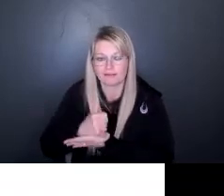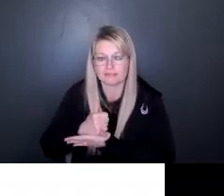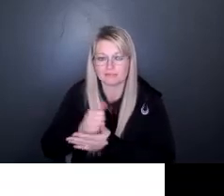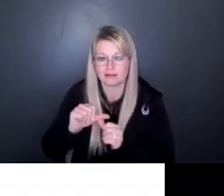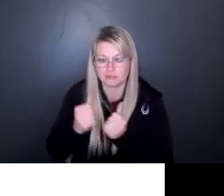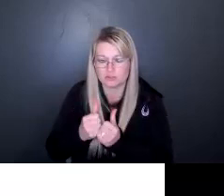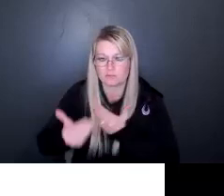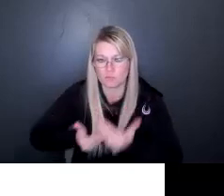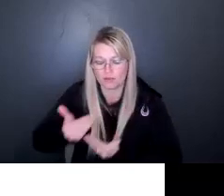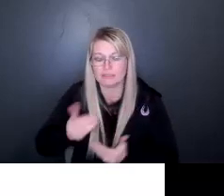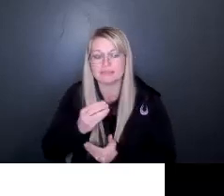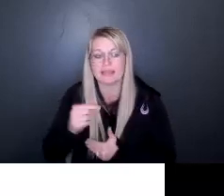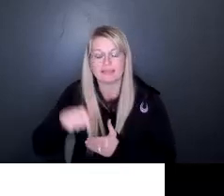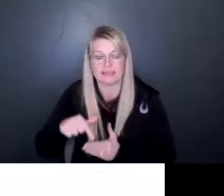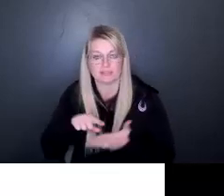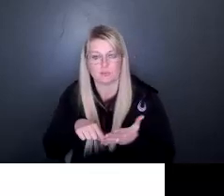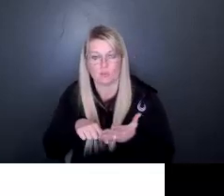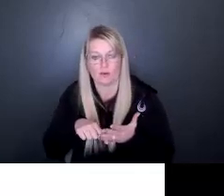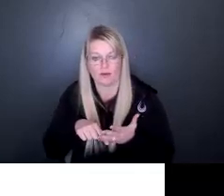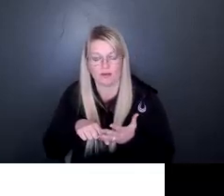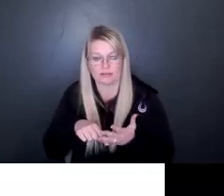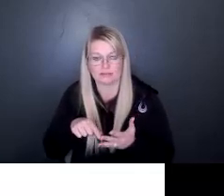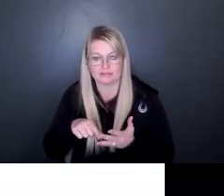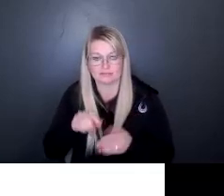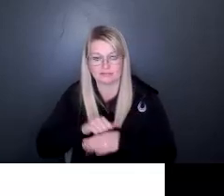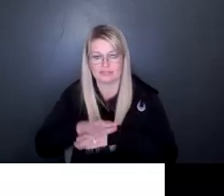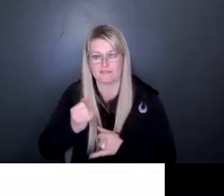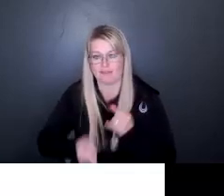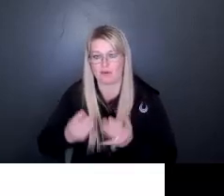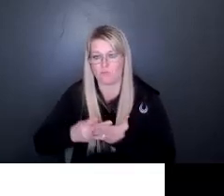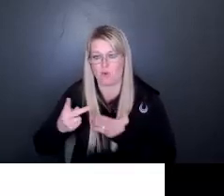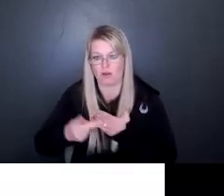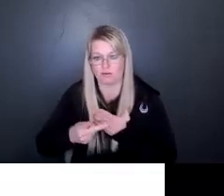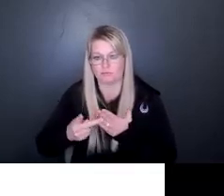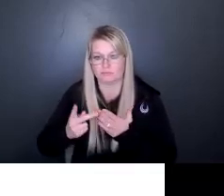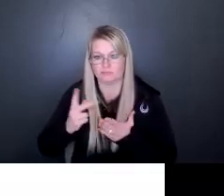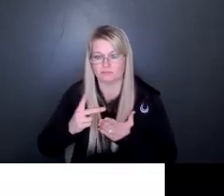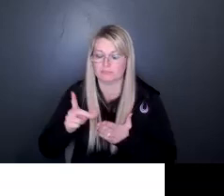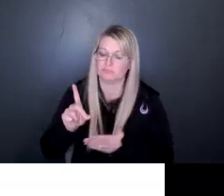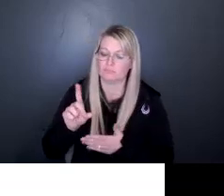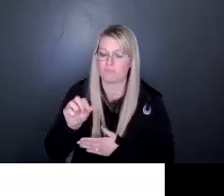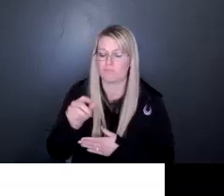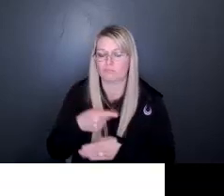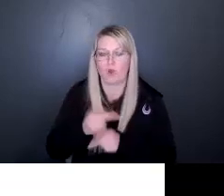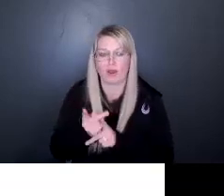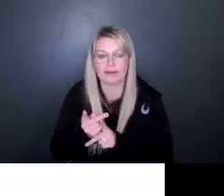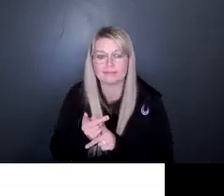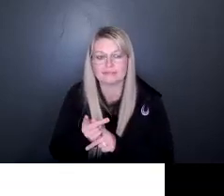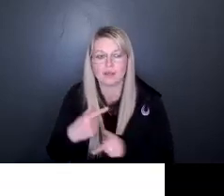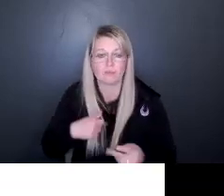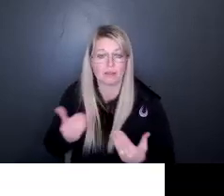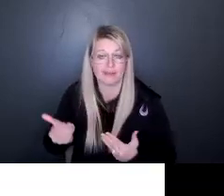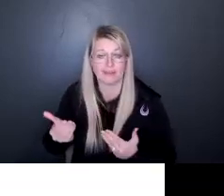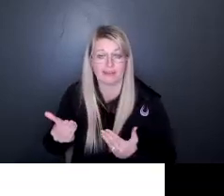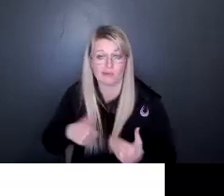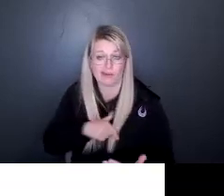process, and this is what strengthens the final products. We may be reaching out to you based on your participation in this event, so